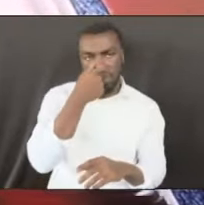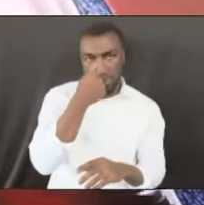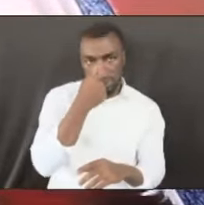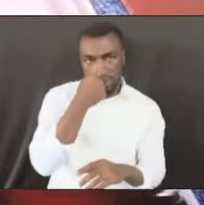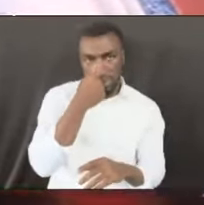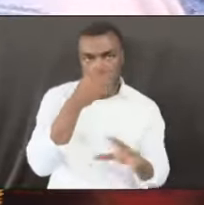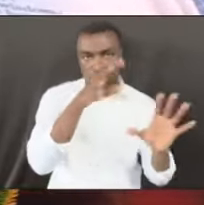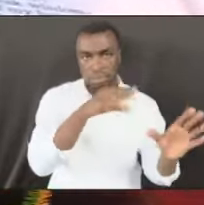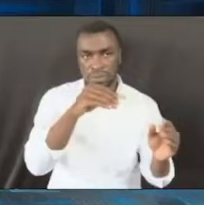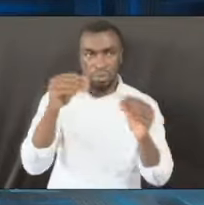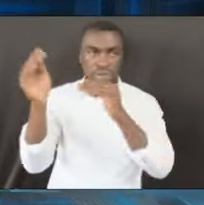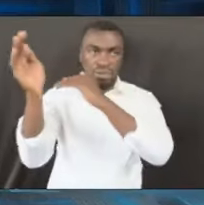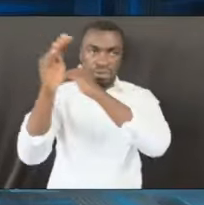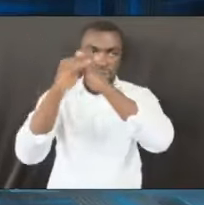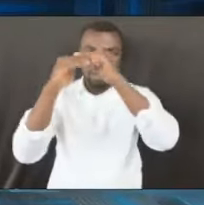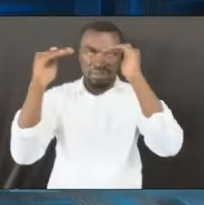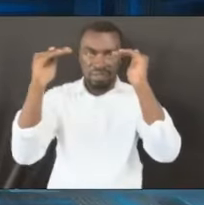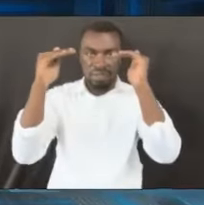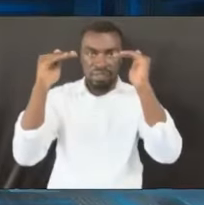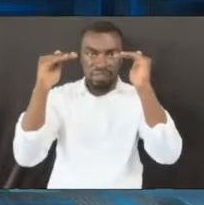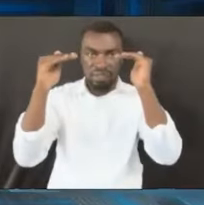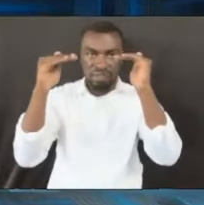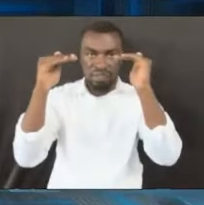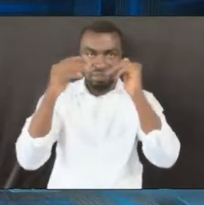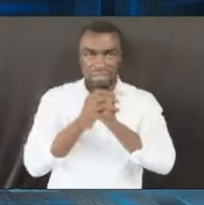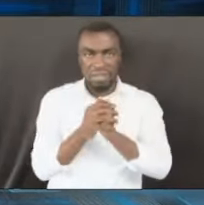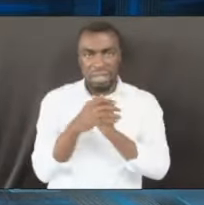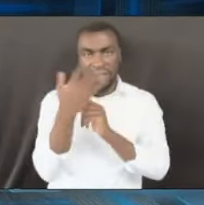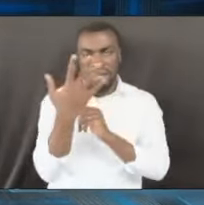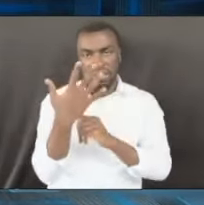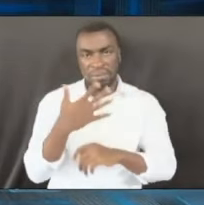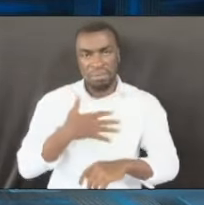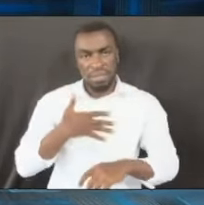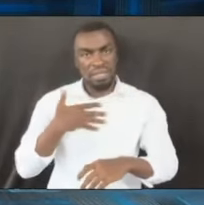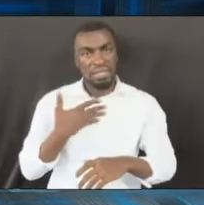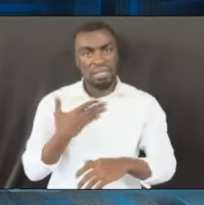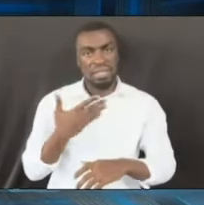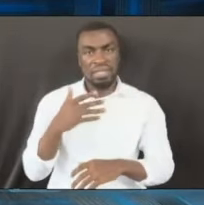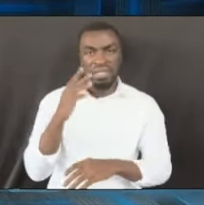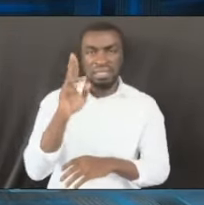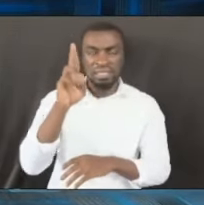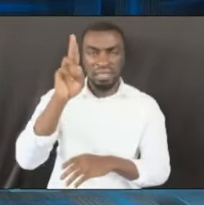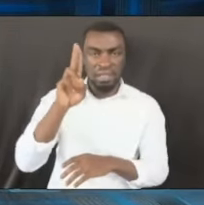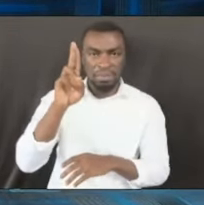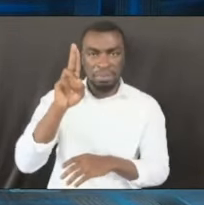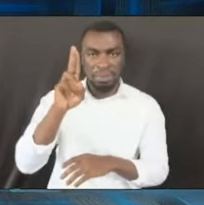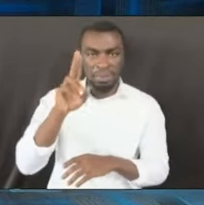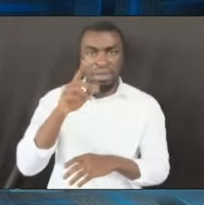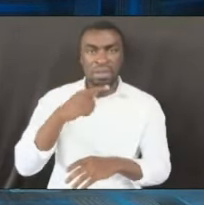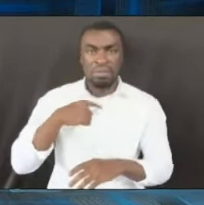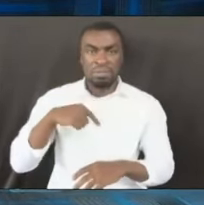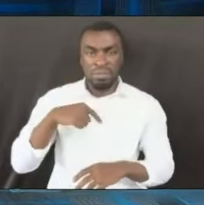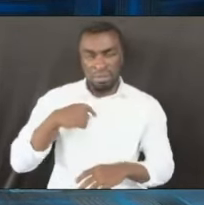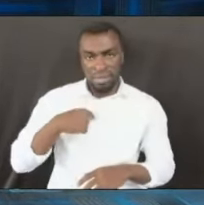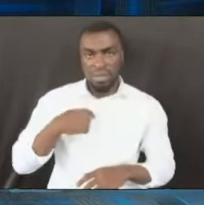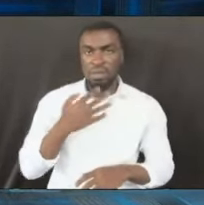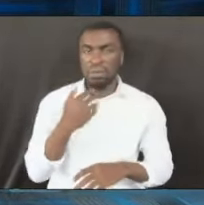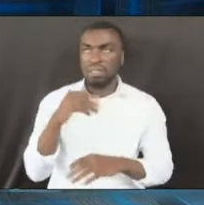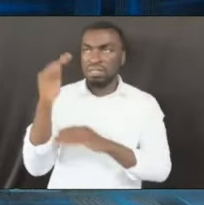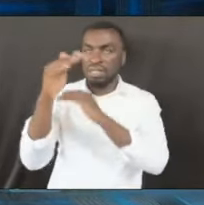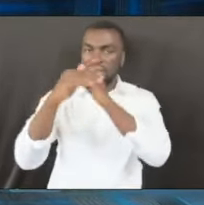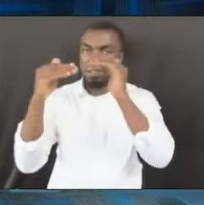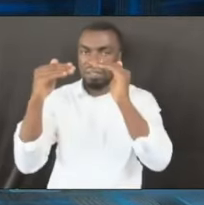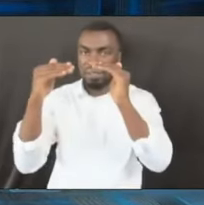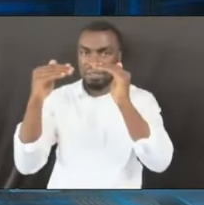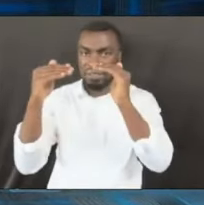up your hand. My hand is up, of course. I want heaven. I want heaven. I want it by all means. Thank God he has